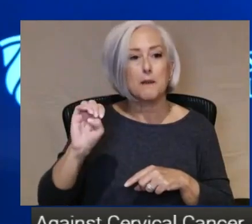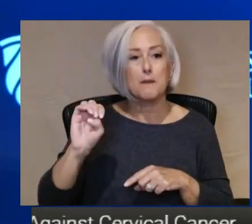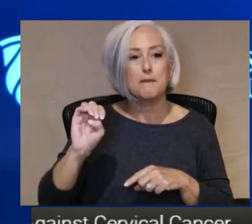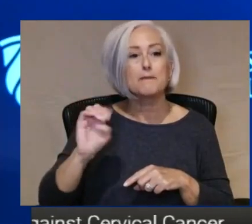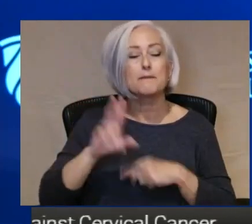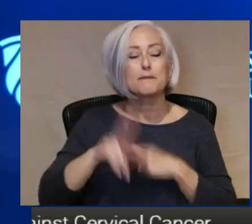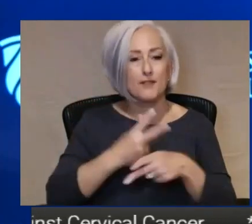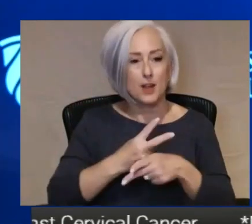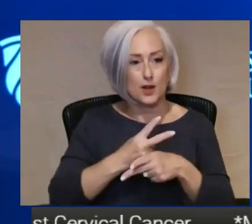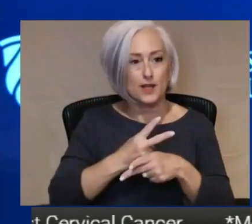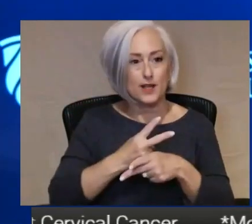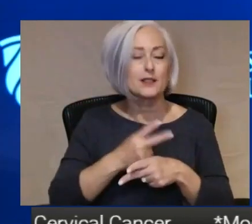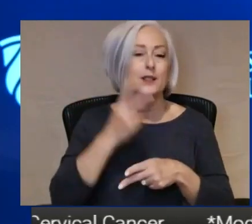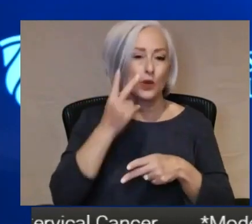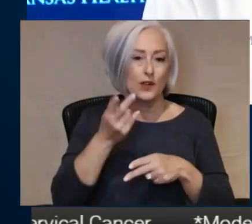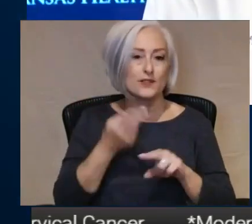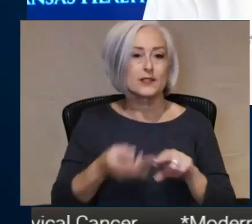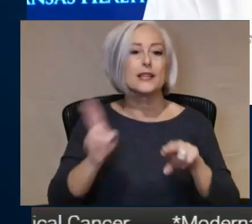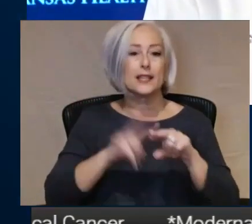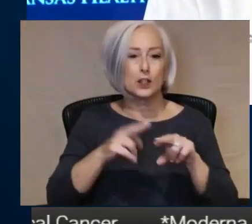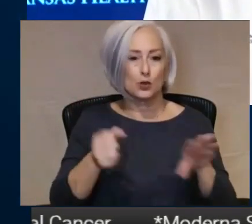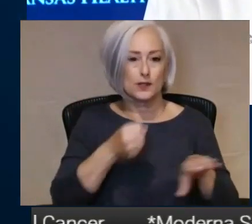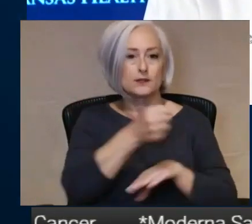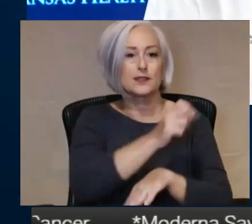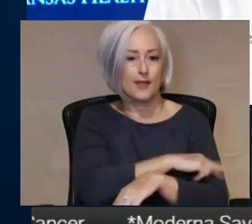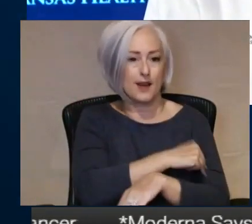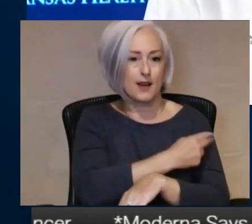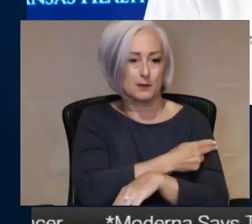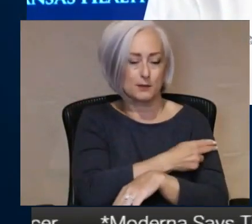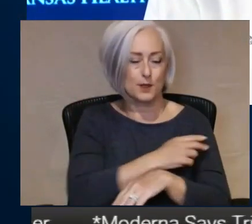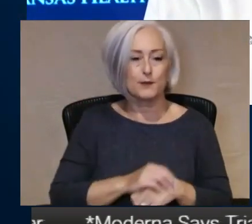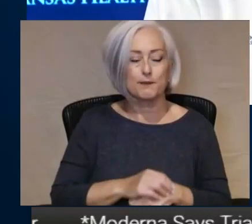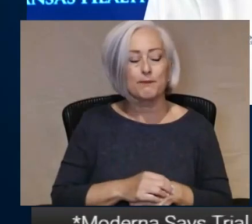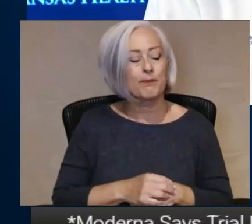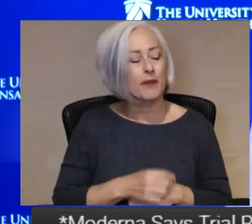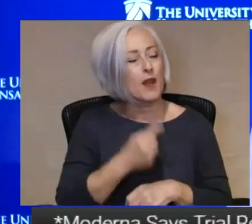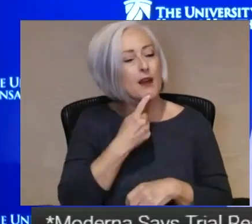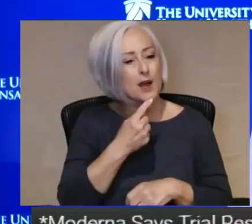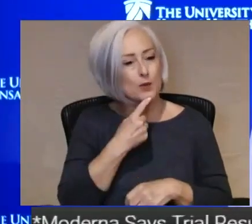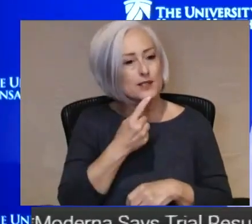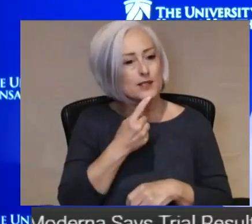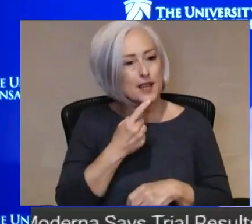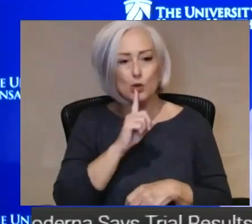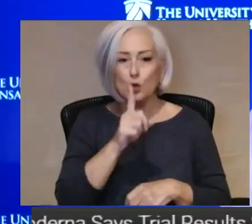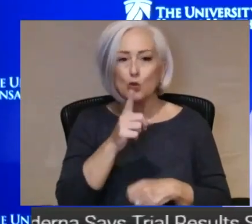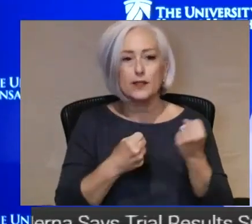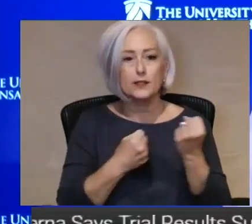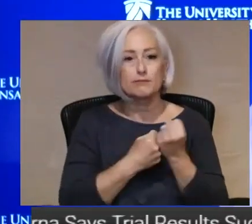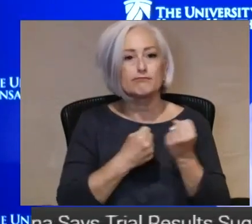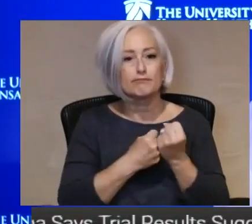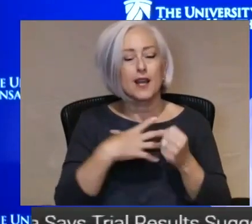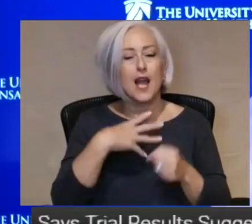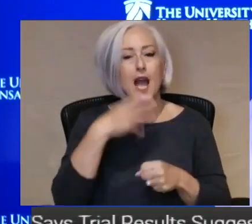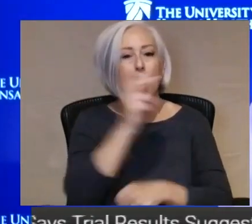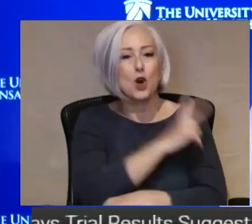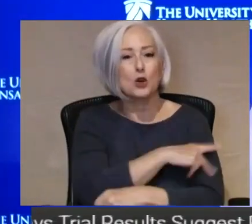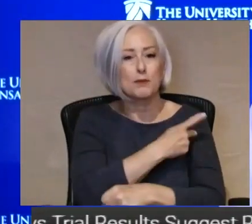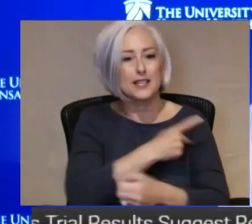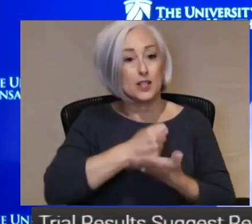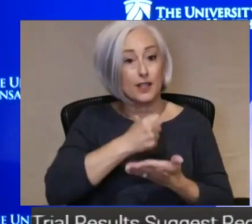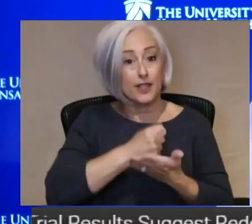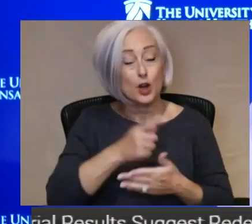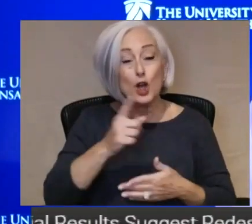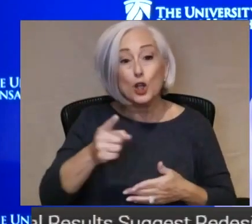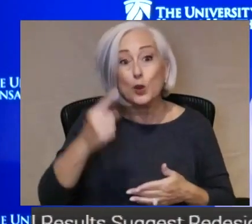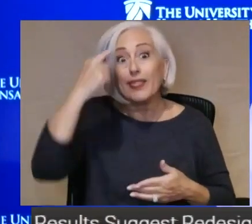and we'll just have to see how that goes. And I would say, too, Steve, we've also been proponents of the outpatient therapy. If you think you have symptoms, please